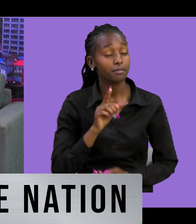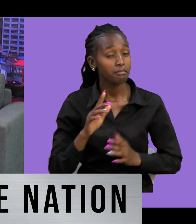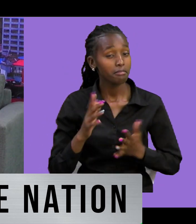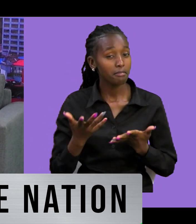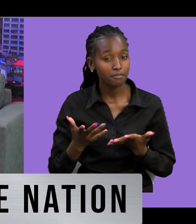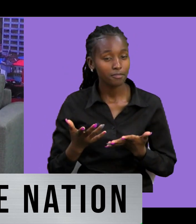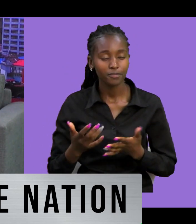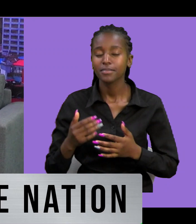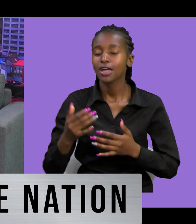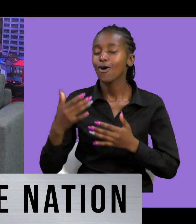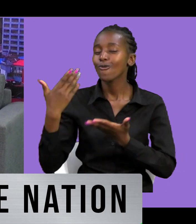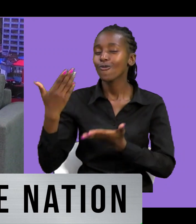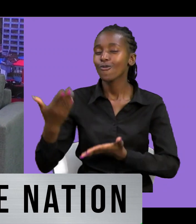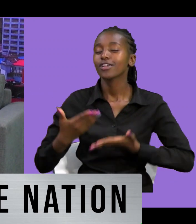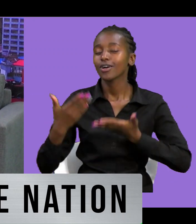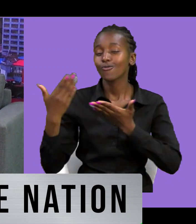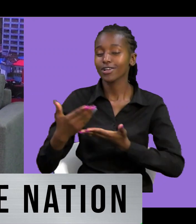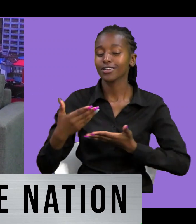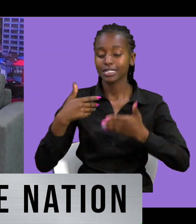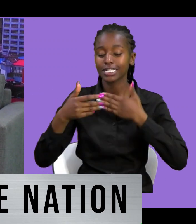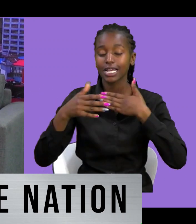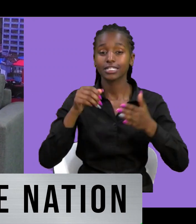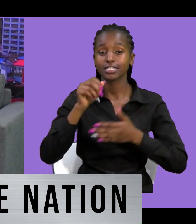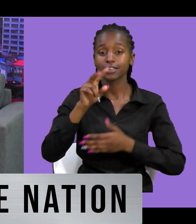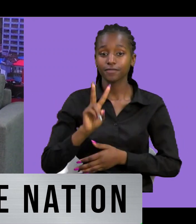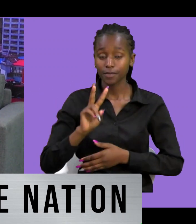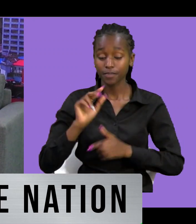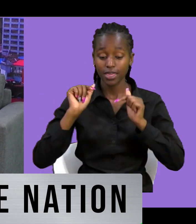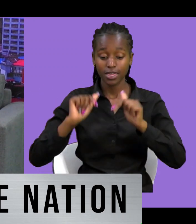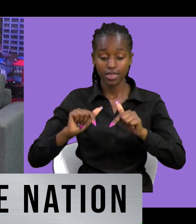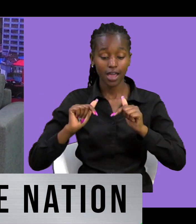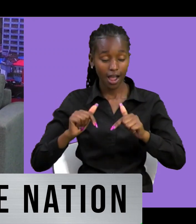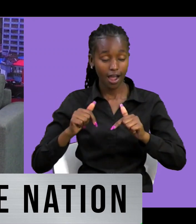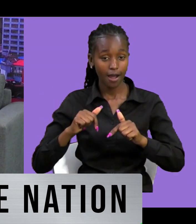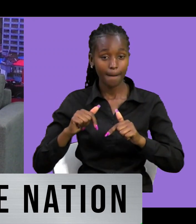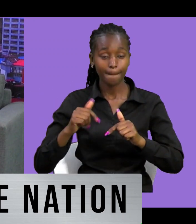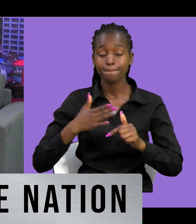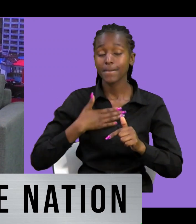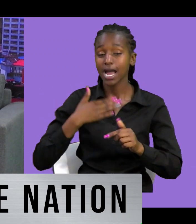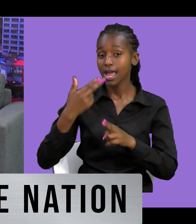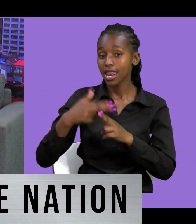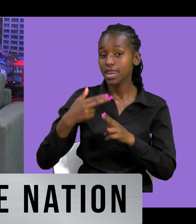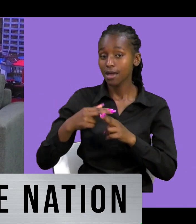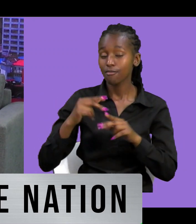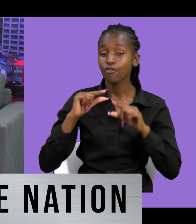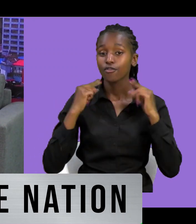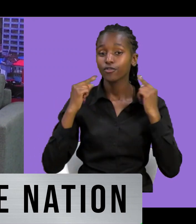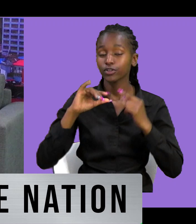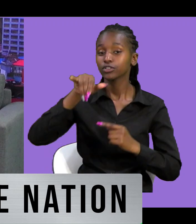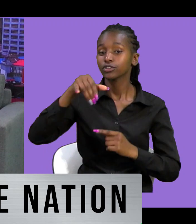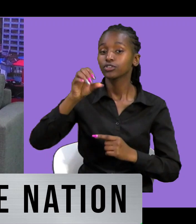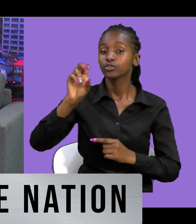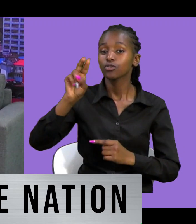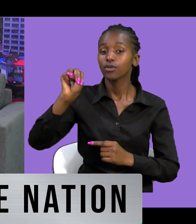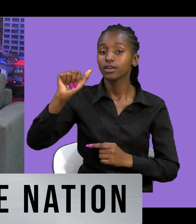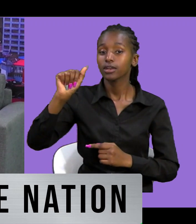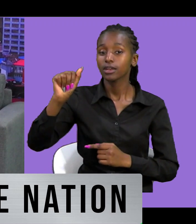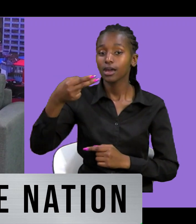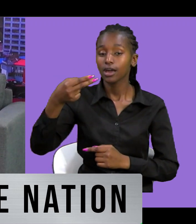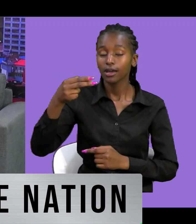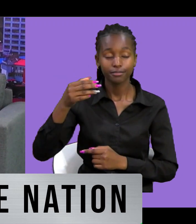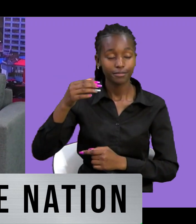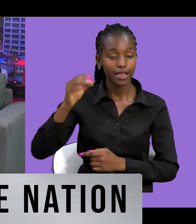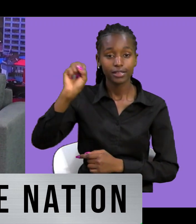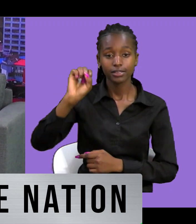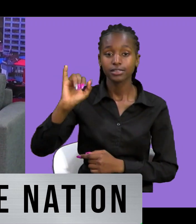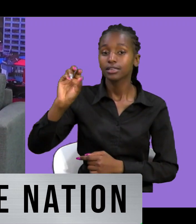sana. Karibu Studio Science Television. Mimi naitwa JONAH SIMBA. My name is JONAH SIMBA. They call me